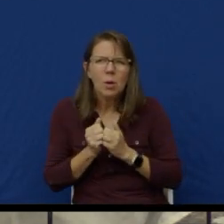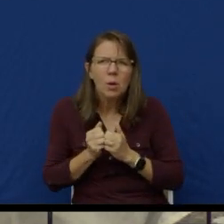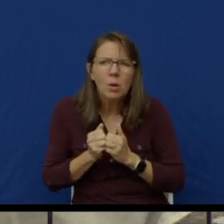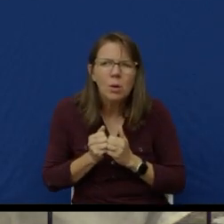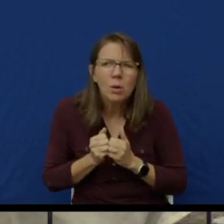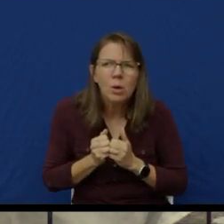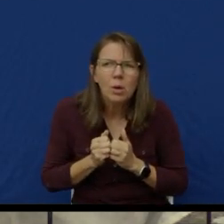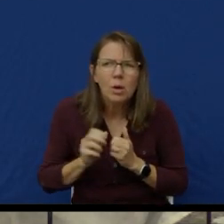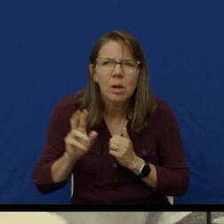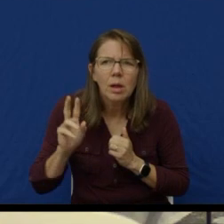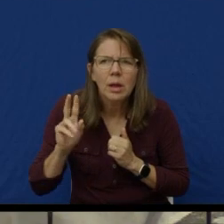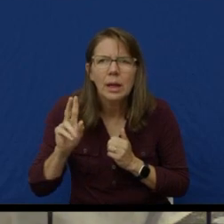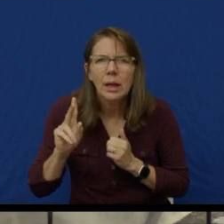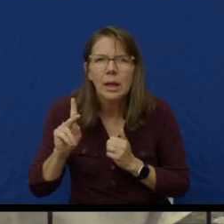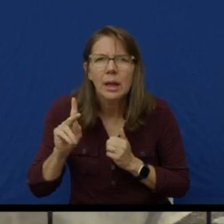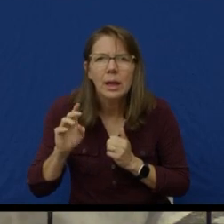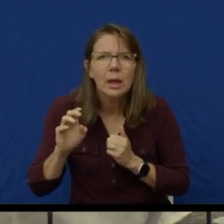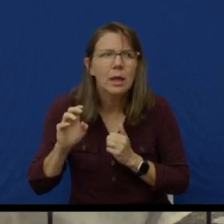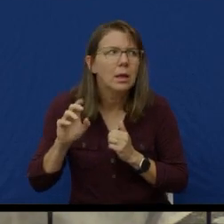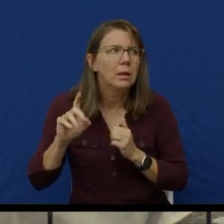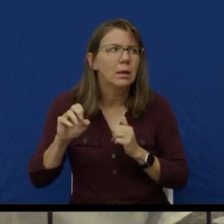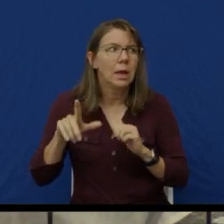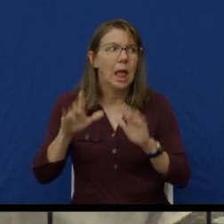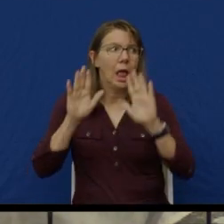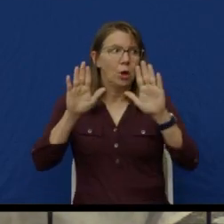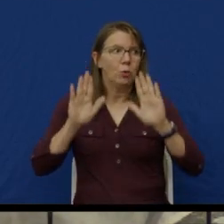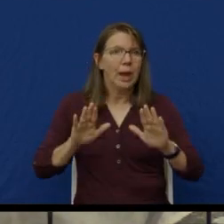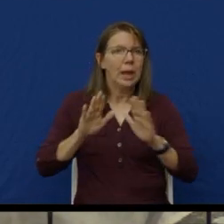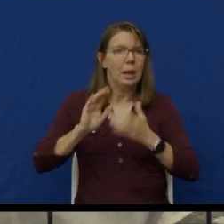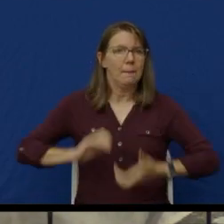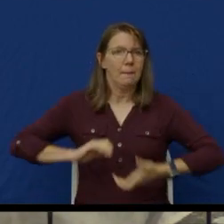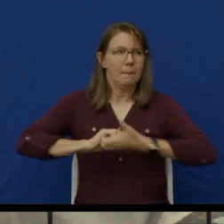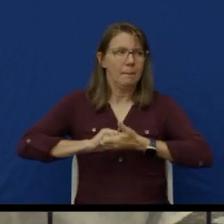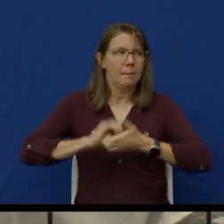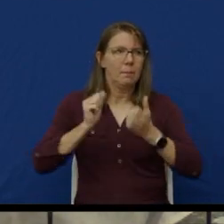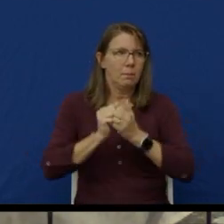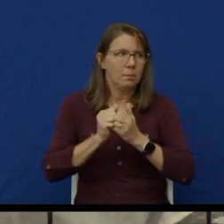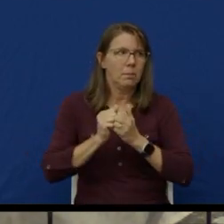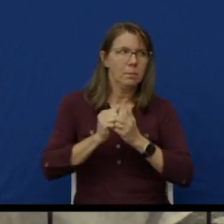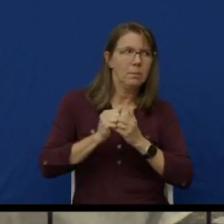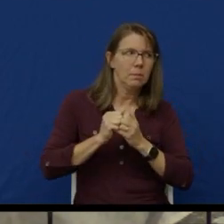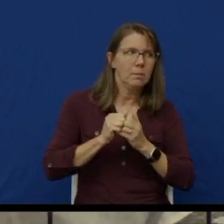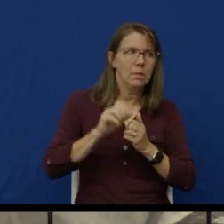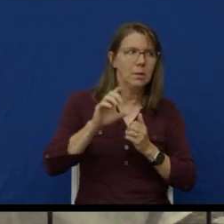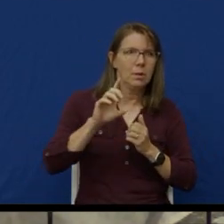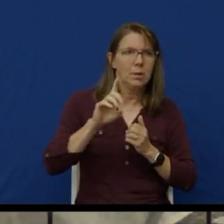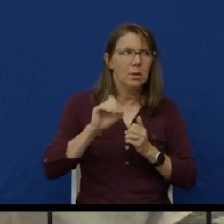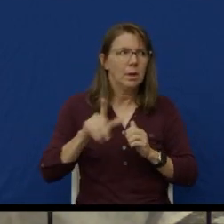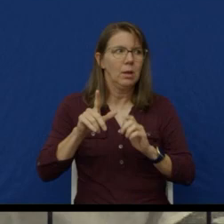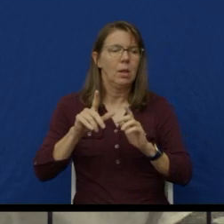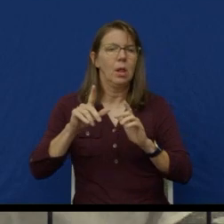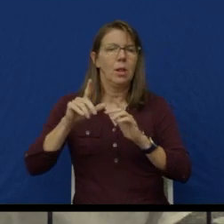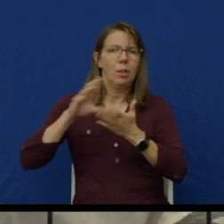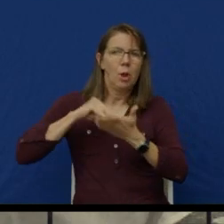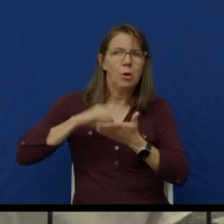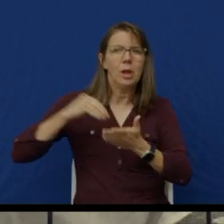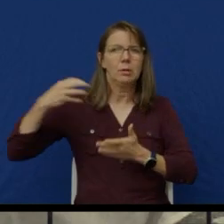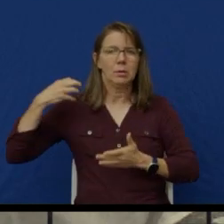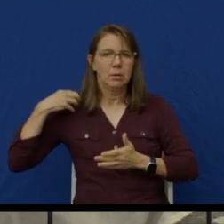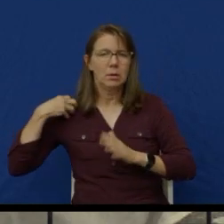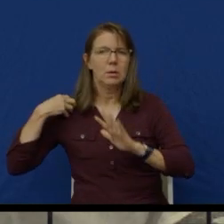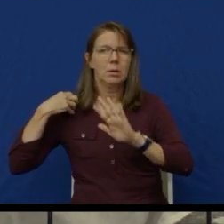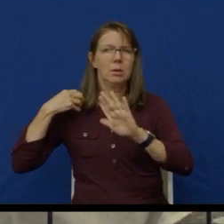KET, a great partnership for our digital learning work and our digital learning coach network, as well as they're the